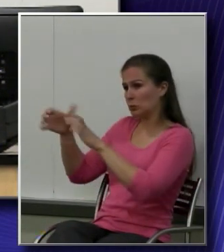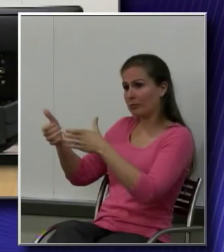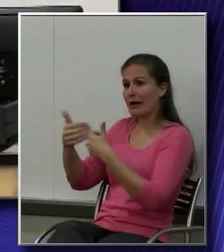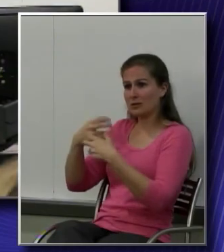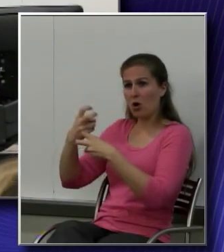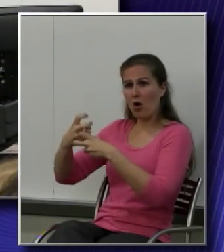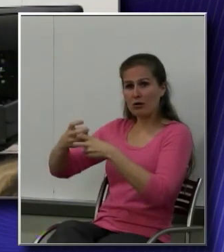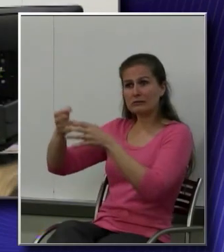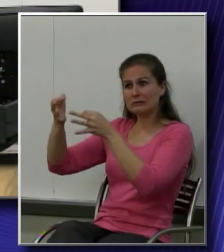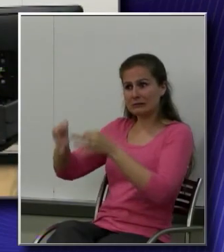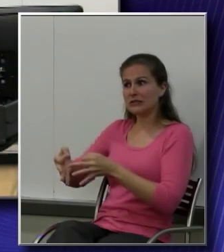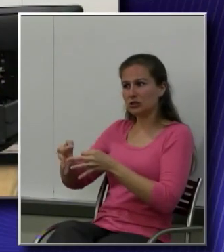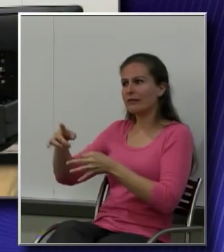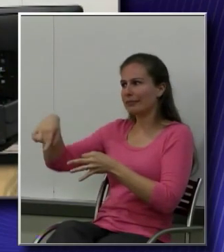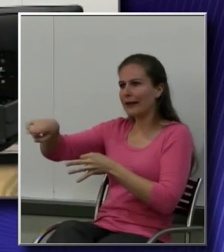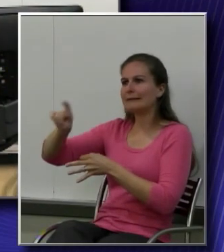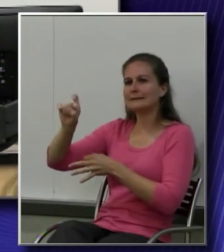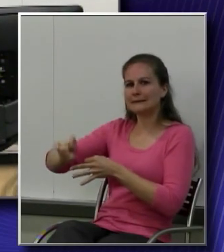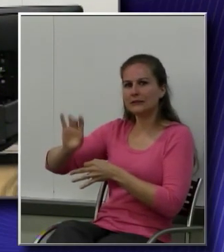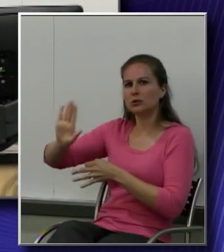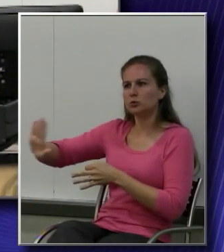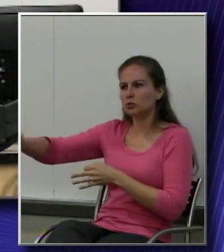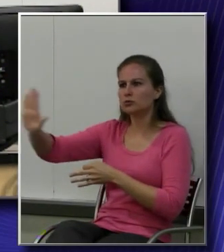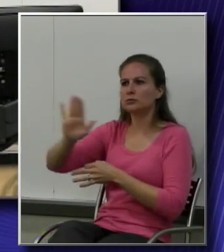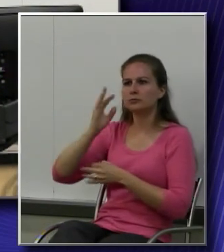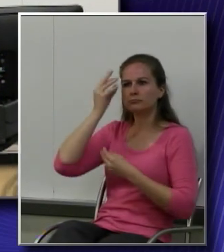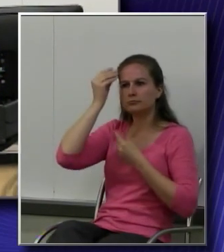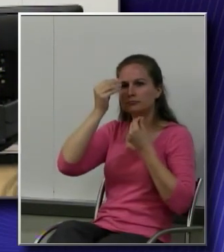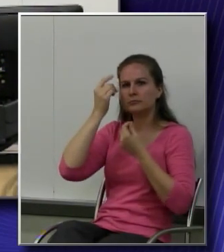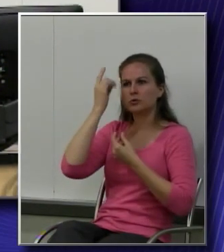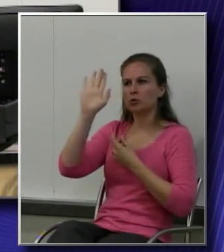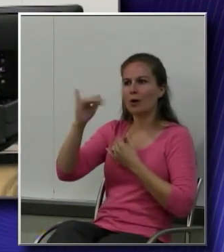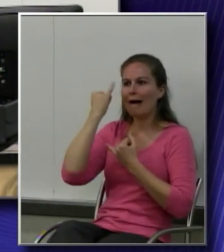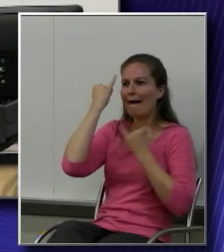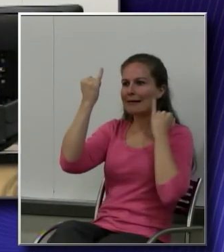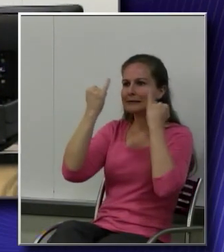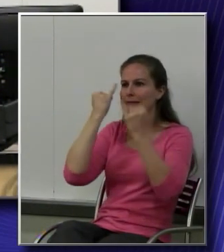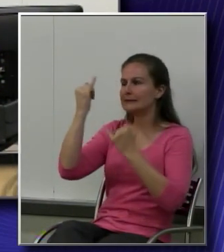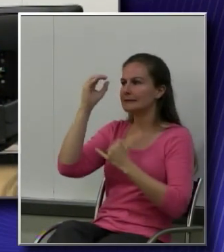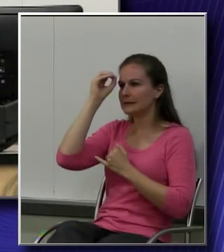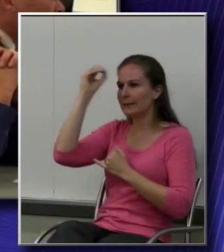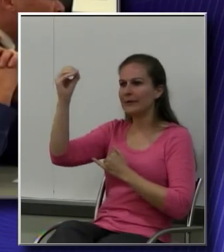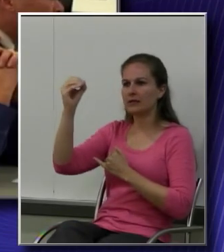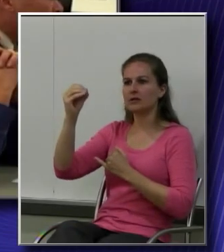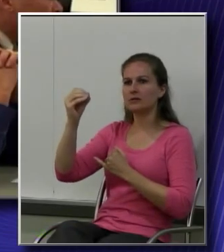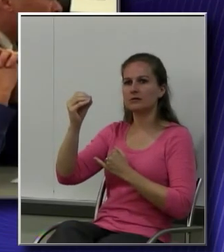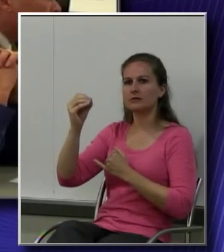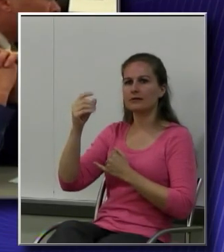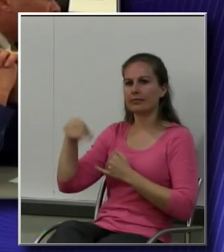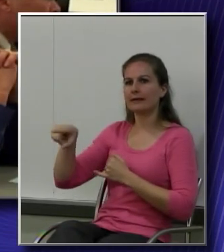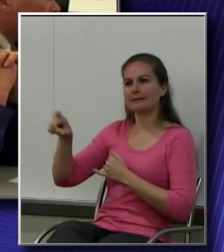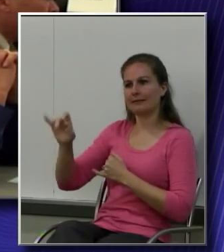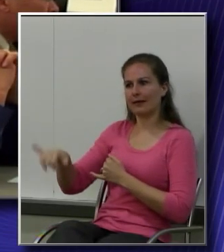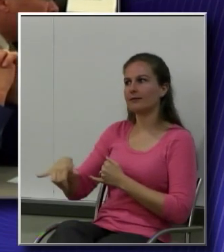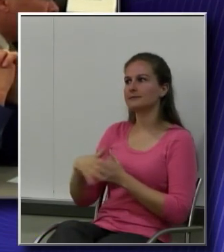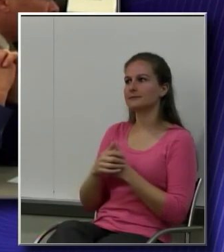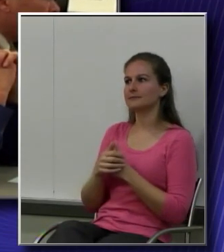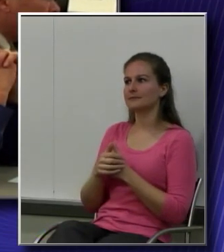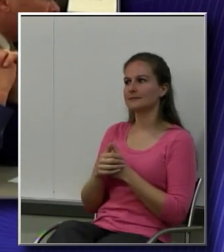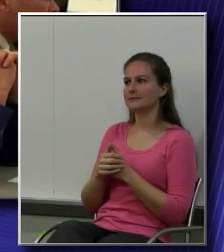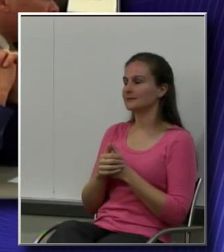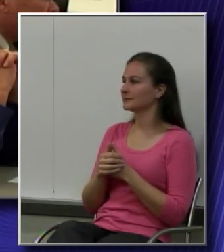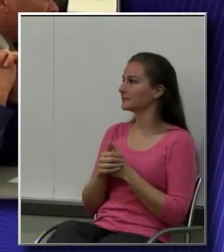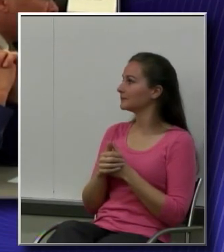they'll need to reflect on the observations and comments that you made in that process. So I